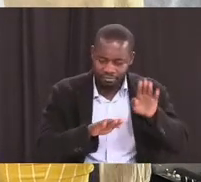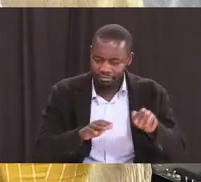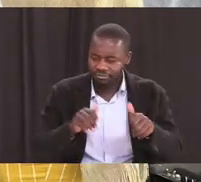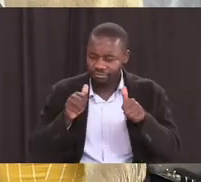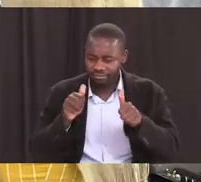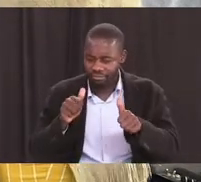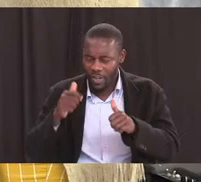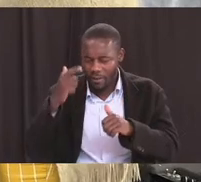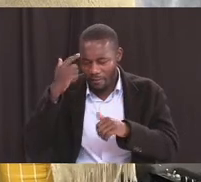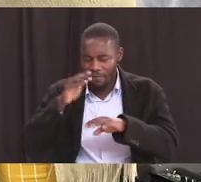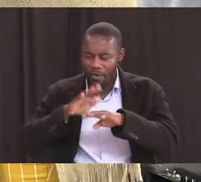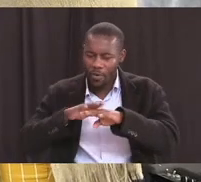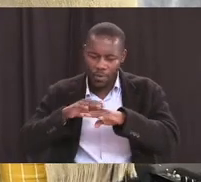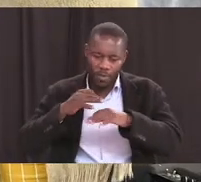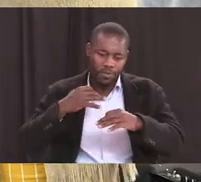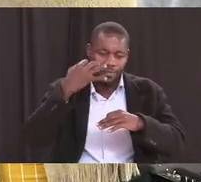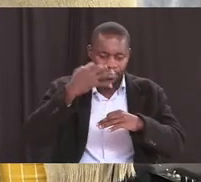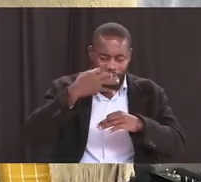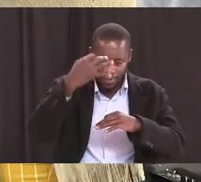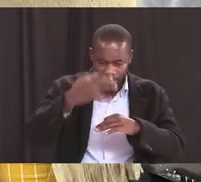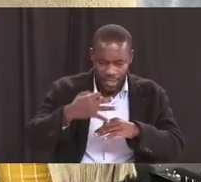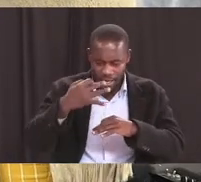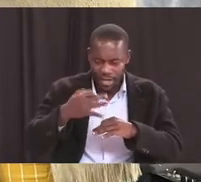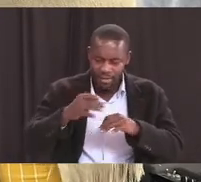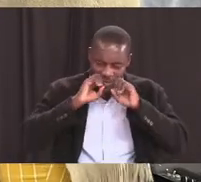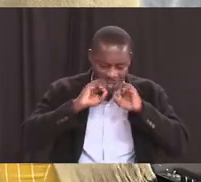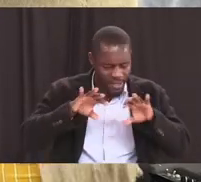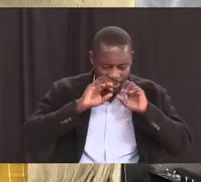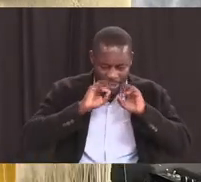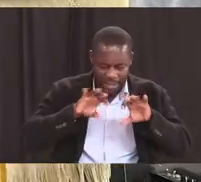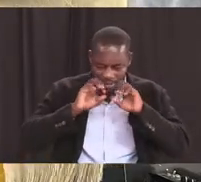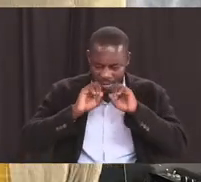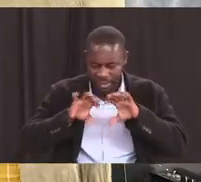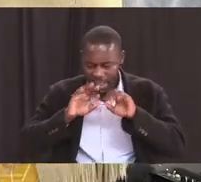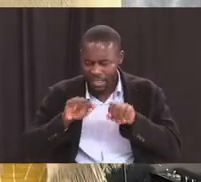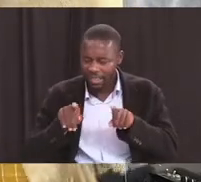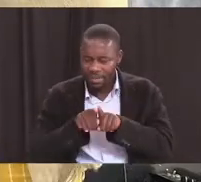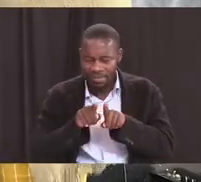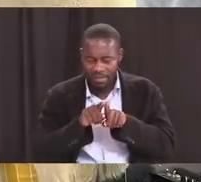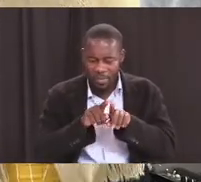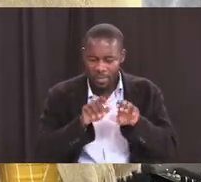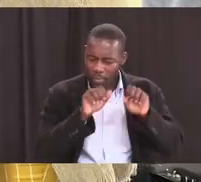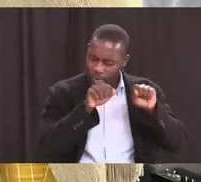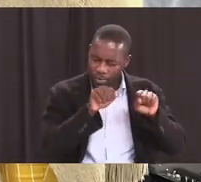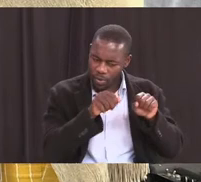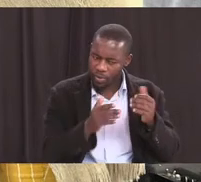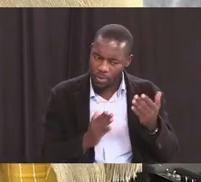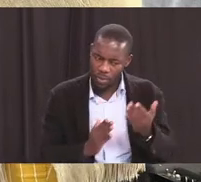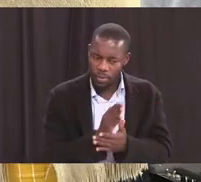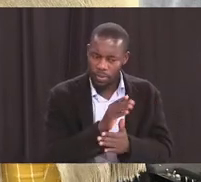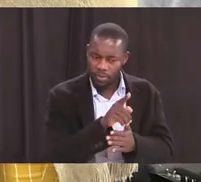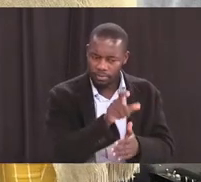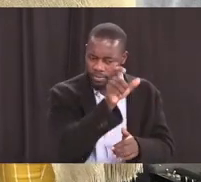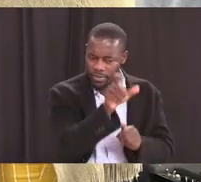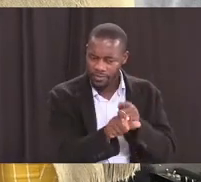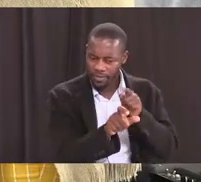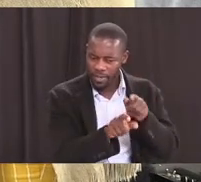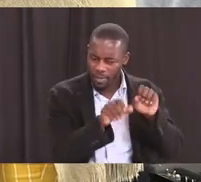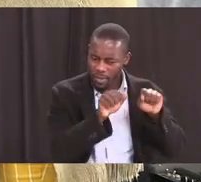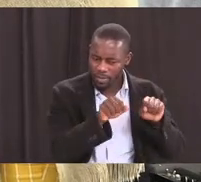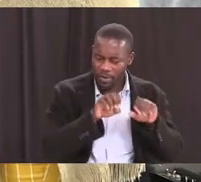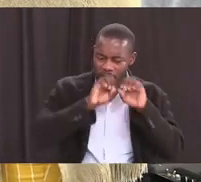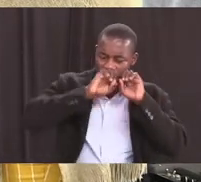that you have in store for him. Bless him. Would you be a blessing to their family, even as they've had to take this difficult